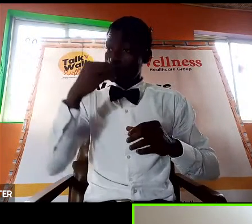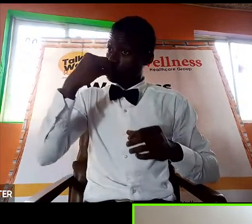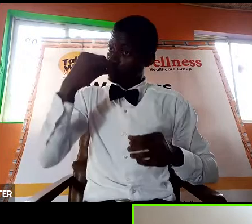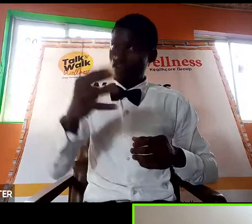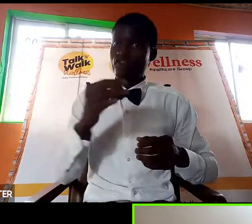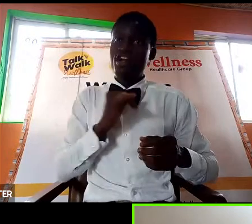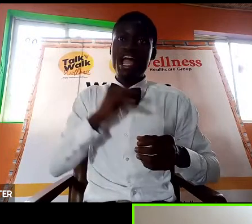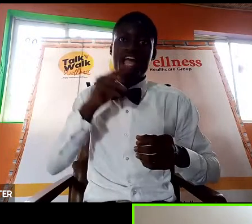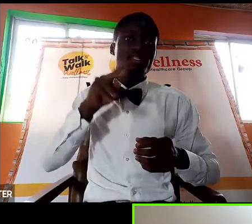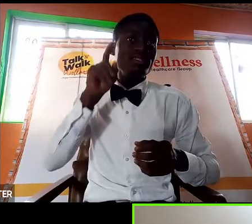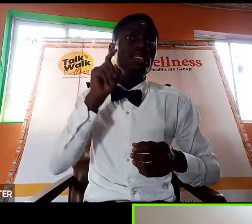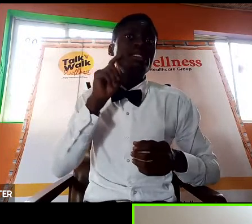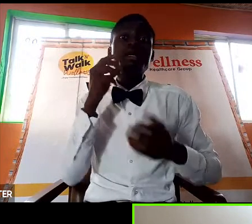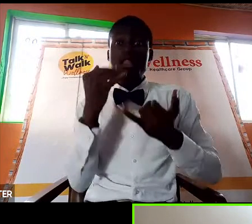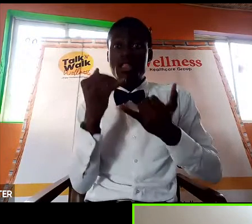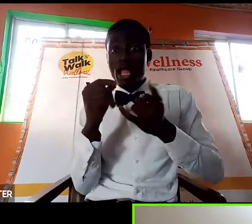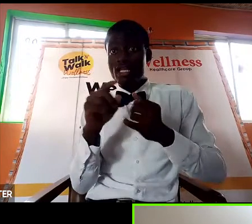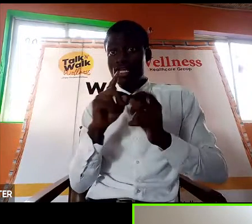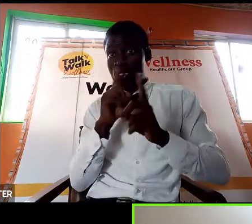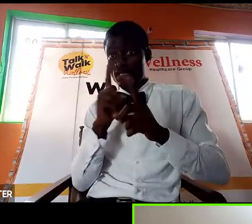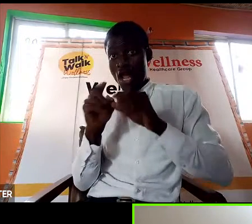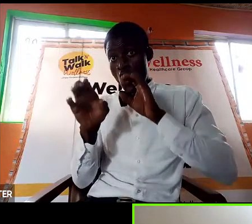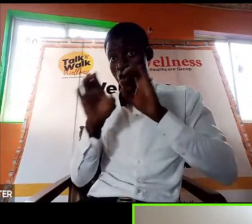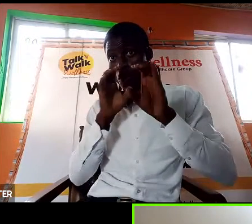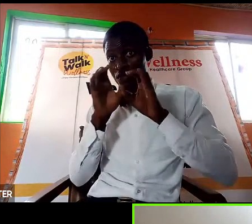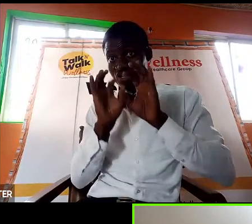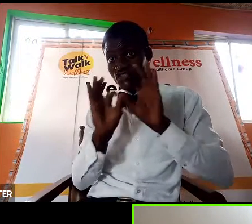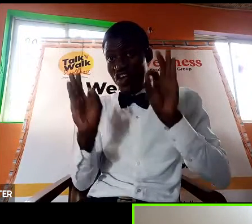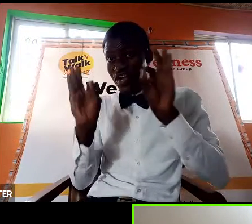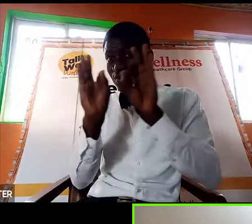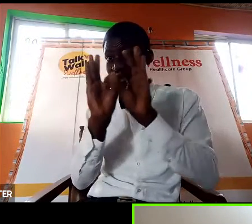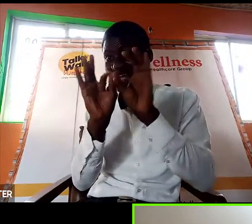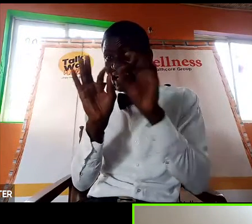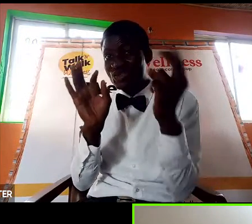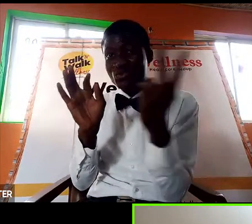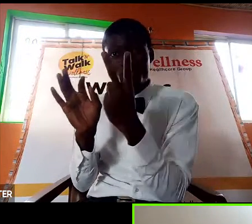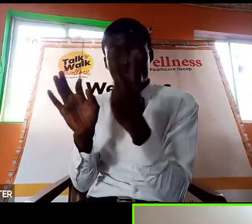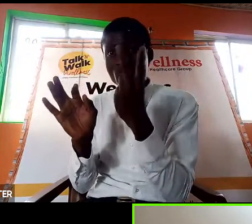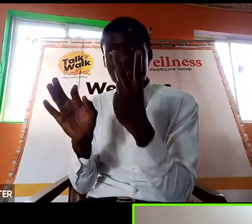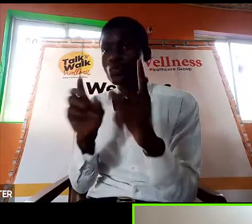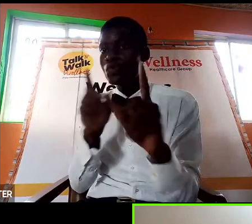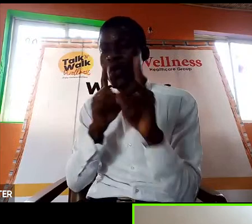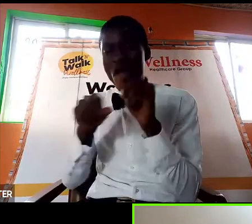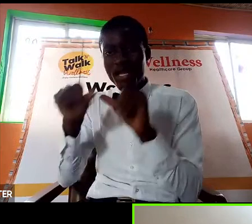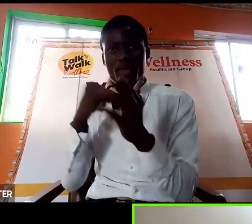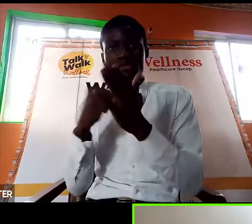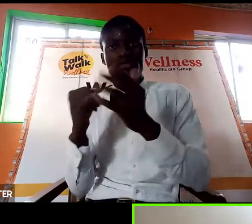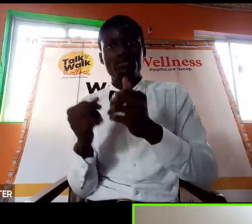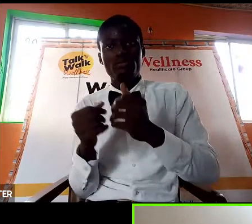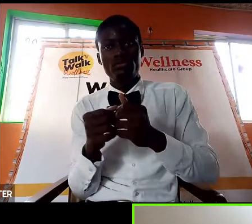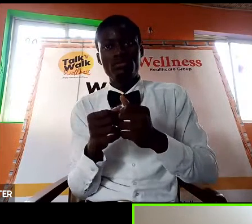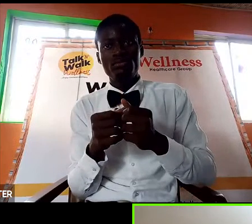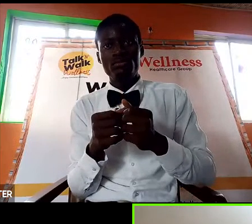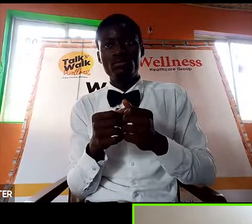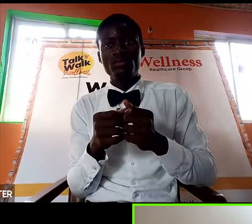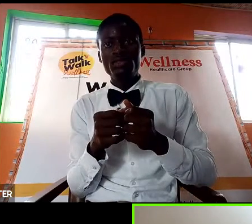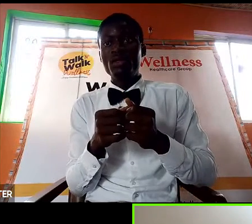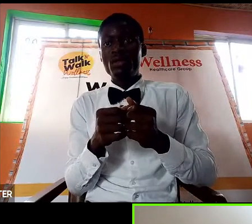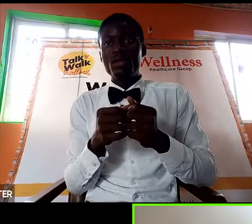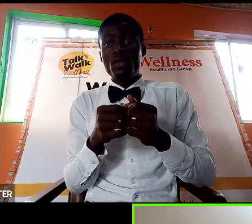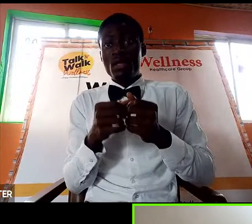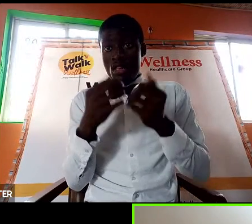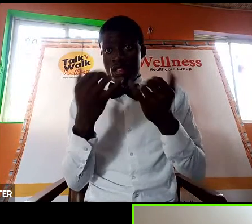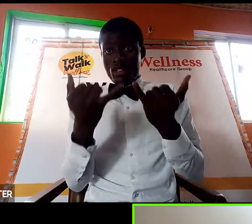it, right? If you are free enough, if you are friends, I don't see the reason. In fact, the problem is we create a